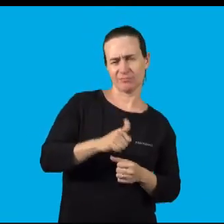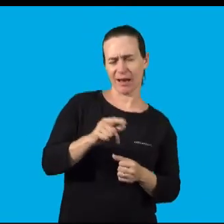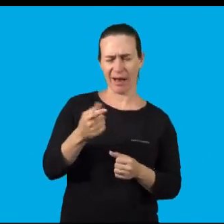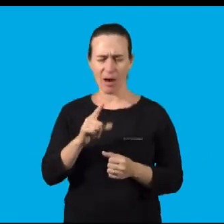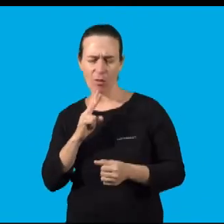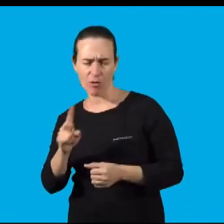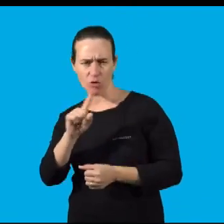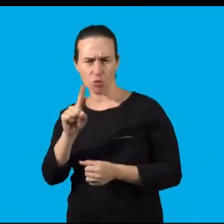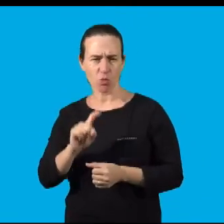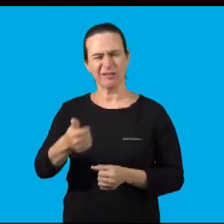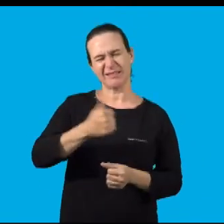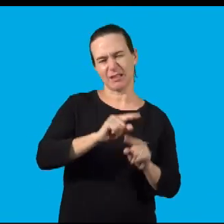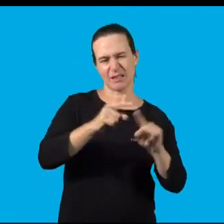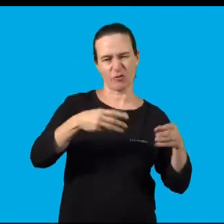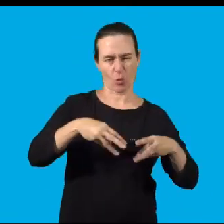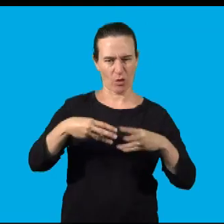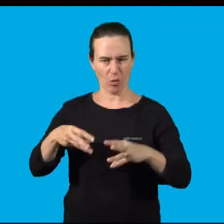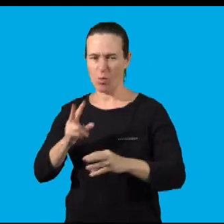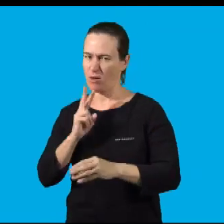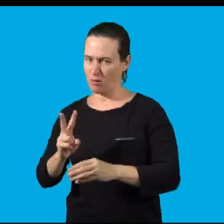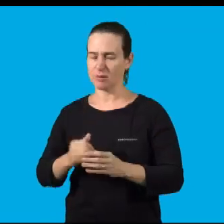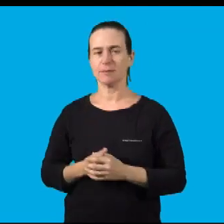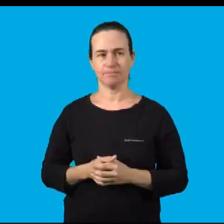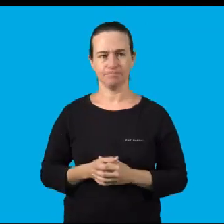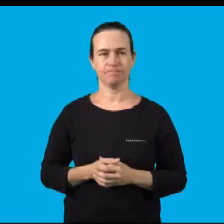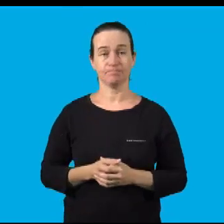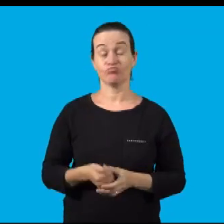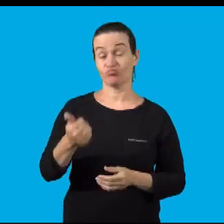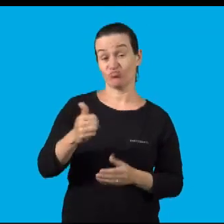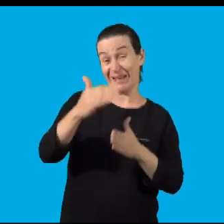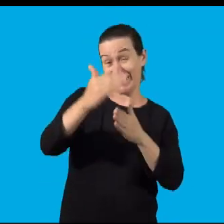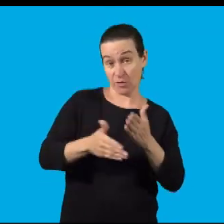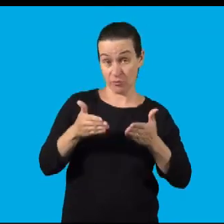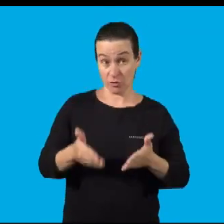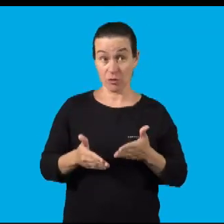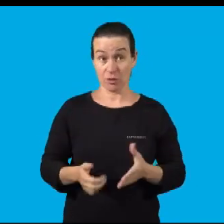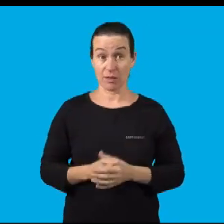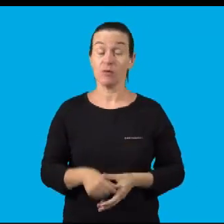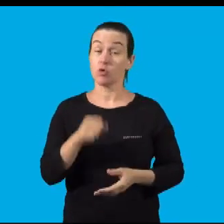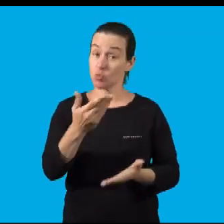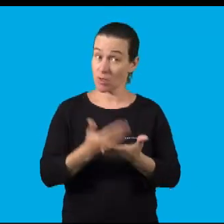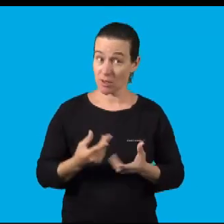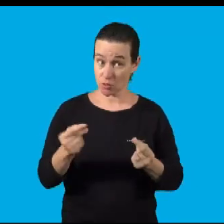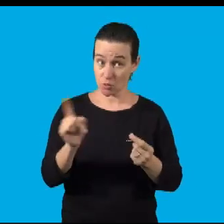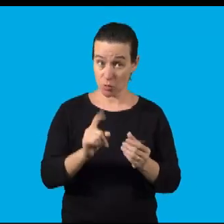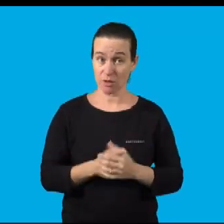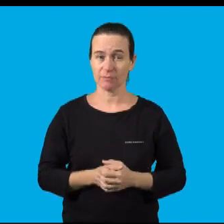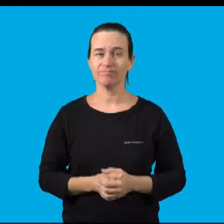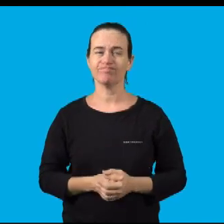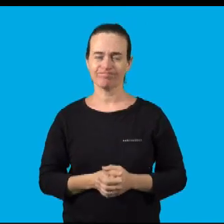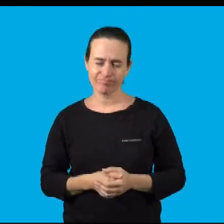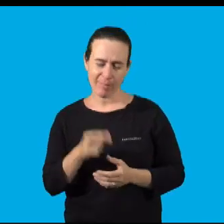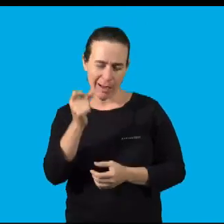to approach the questions, and then various answering techniques. By the end of this lesson, you will be able